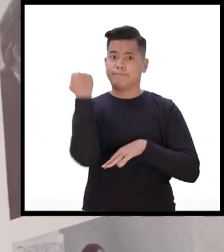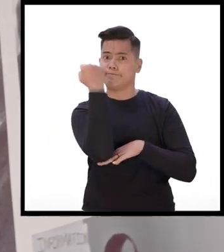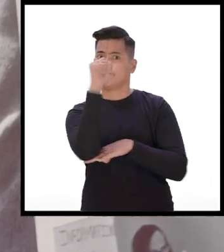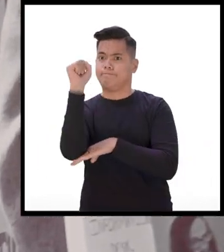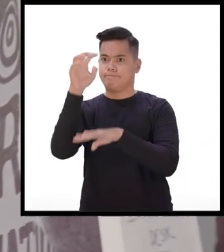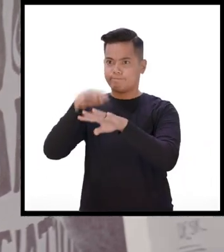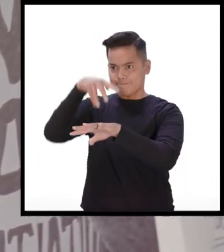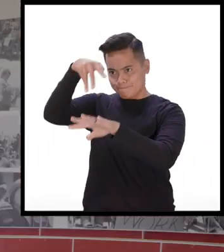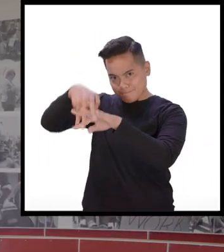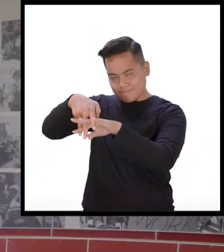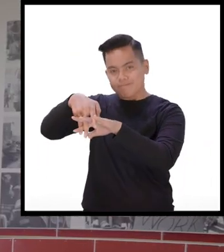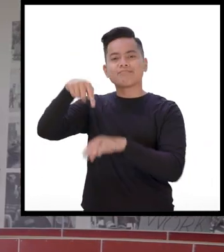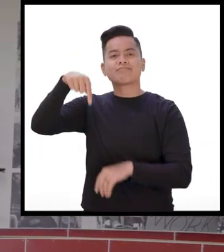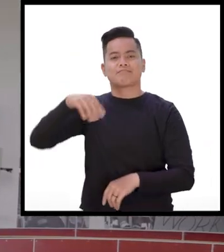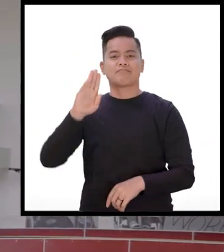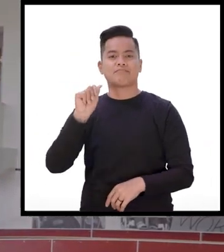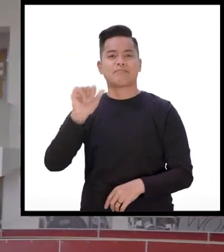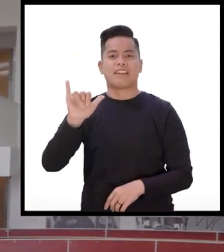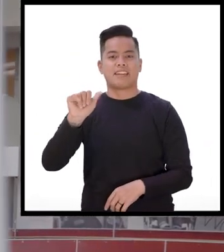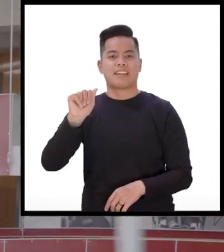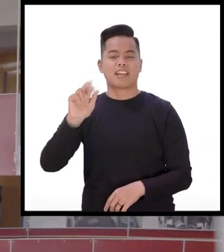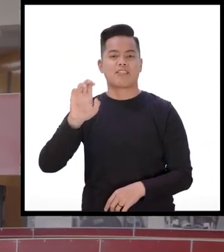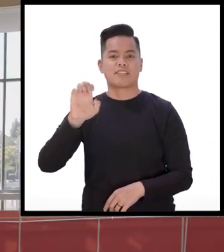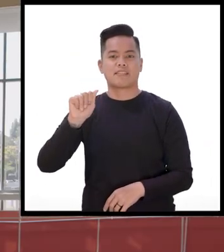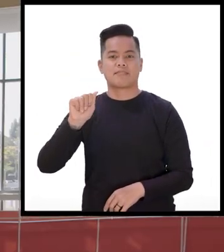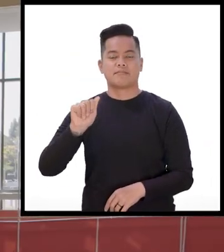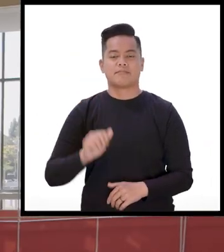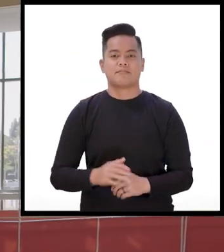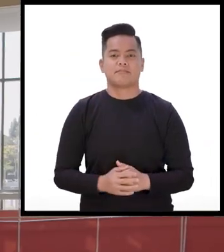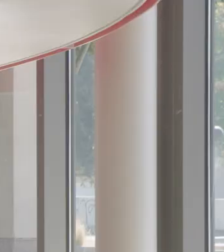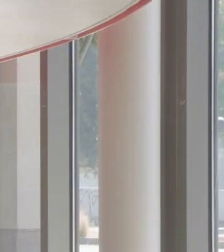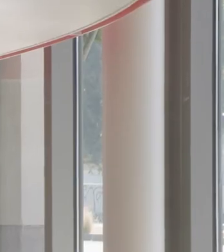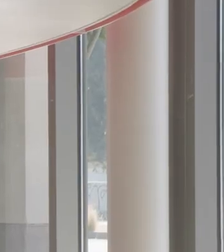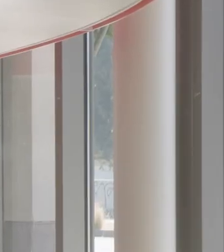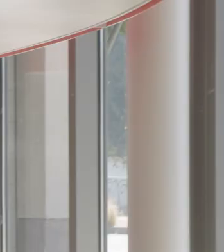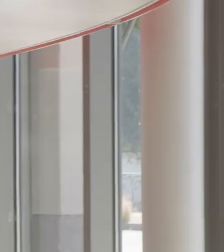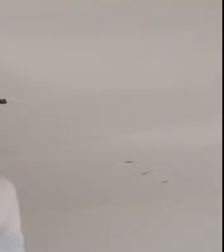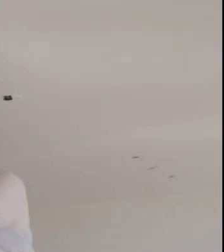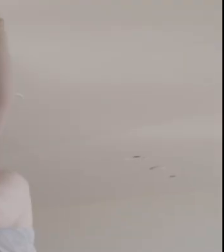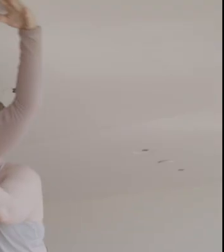movement took its roots here in the Bay. They dance under the ramp.